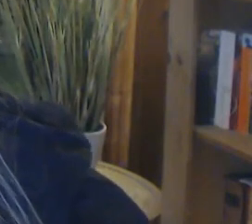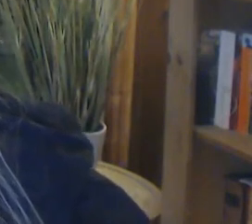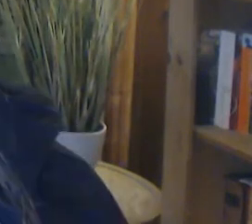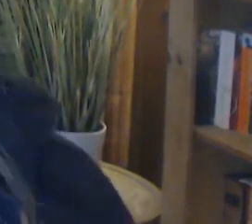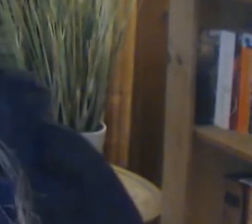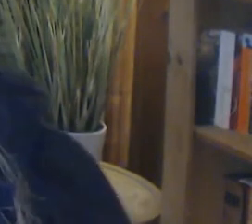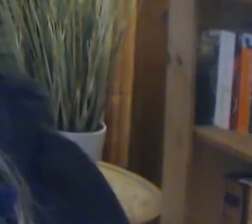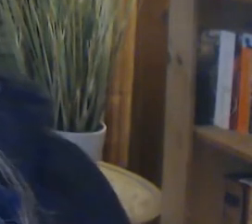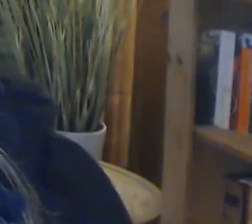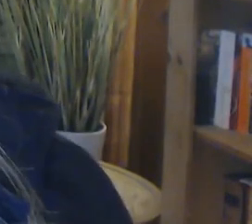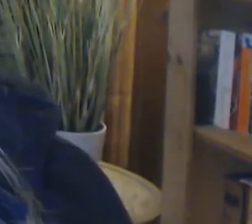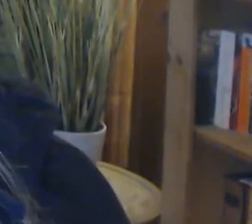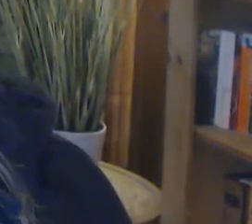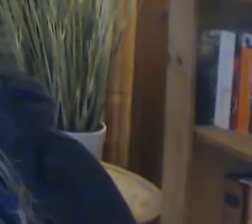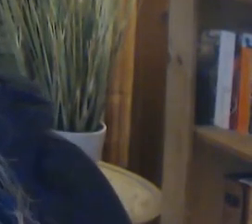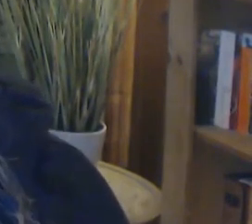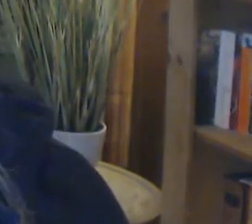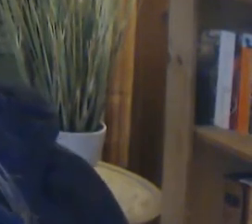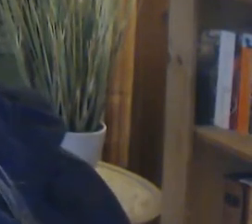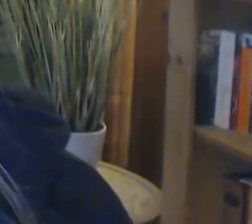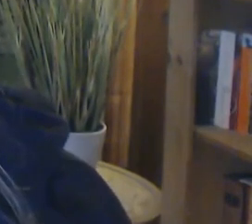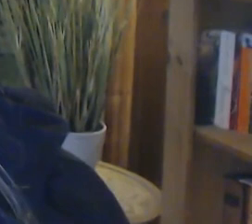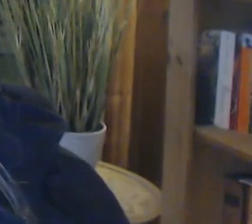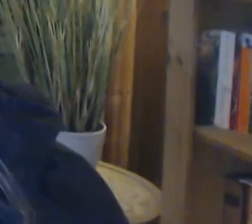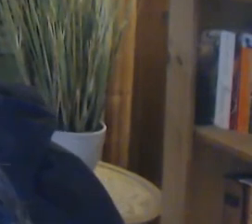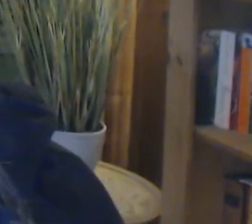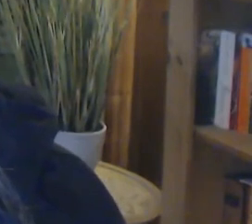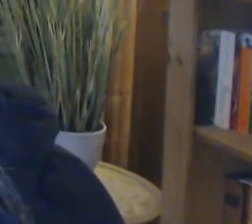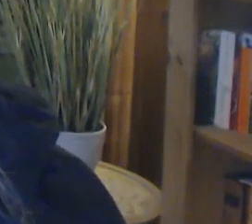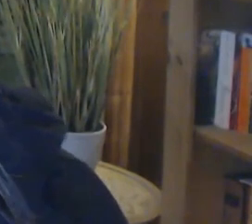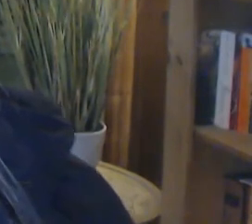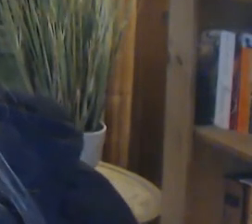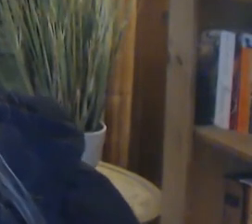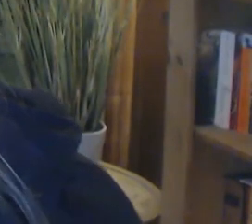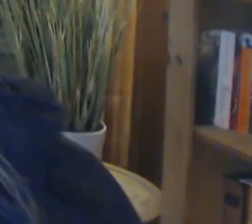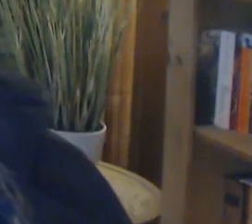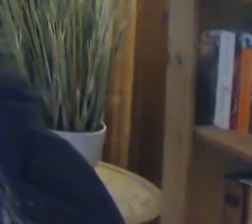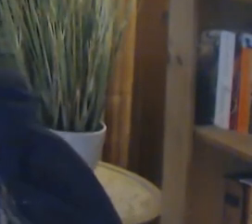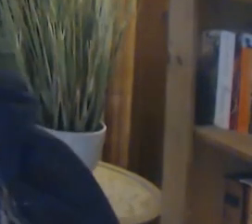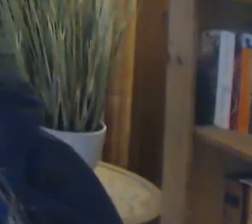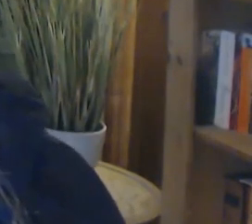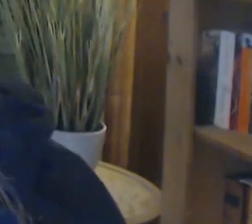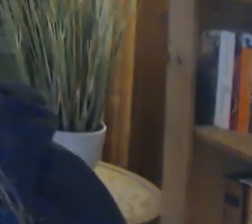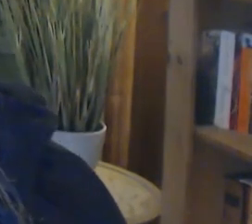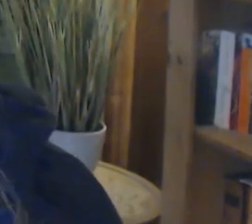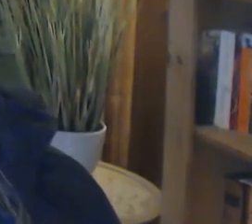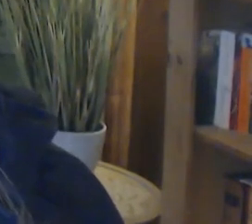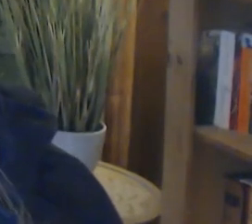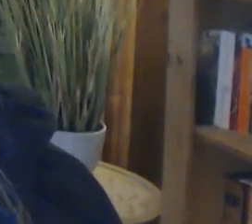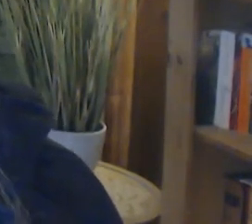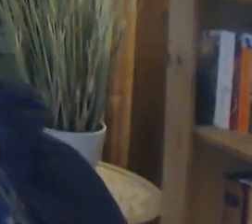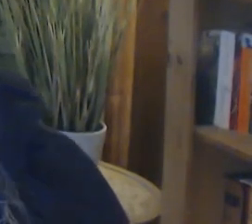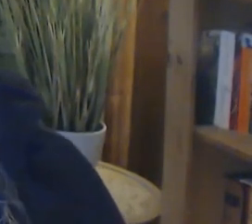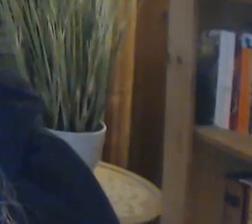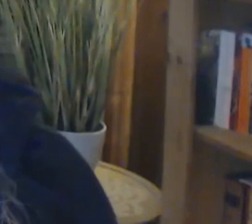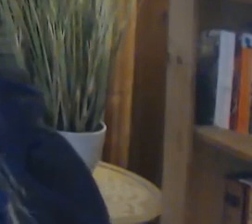www.histfest.org. For those of you joining us just for this event, there are a couple of housekeeping points to note. Using the menu above, you can provide